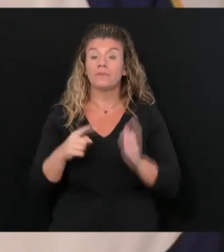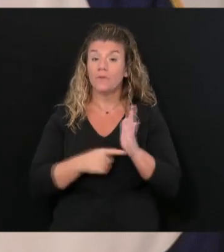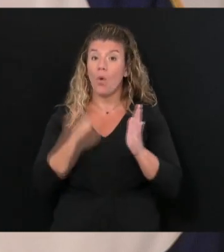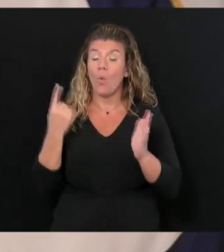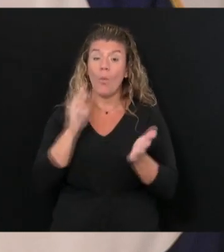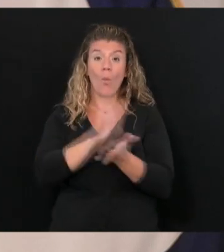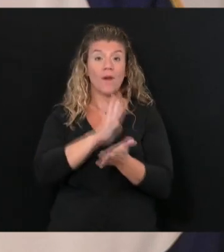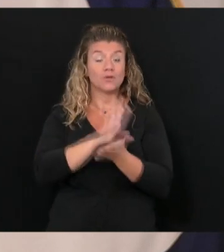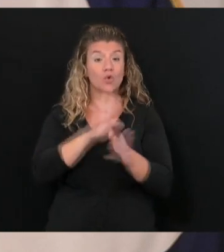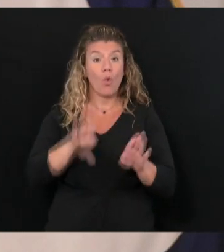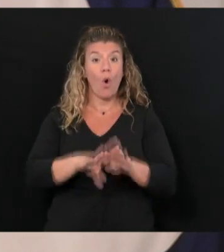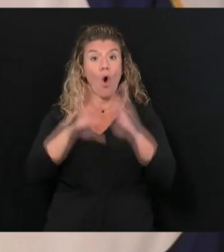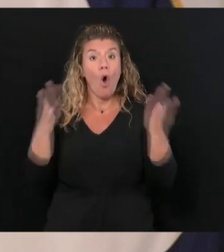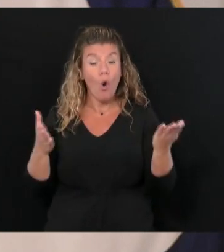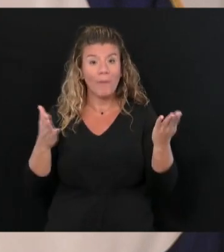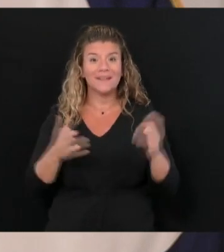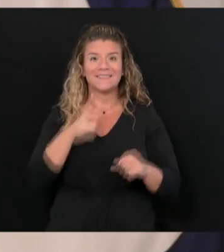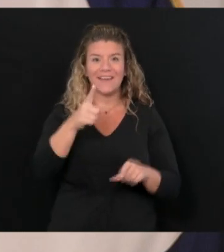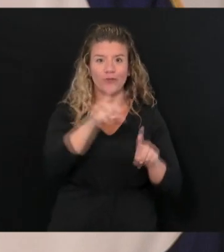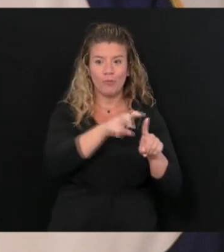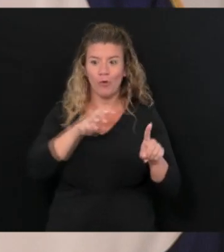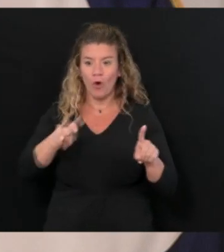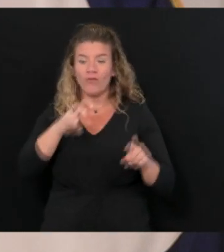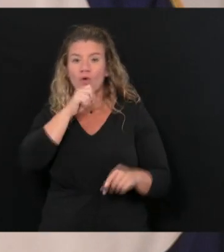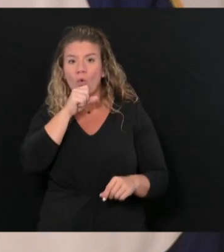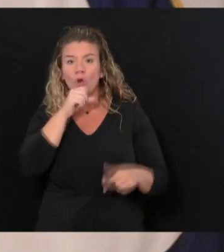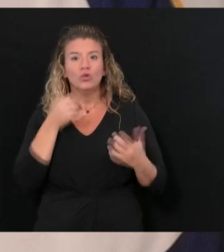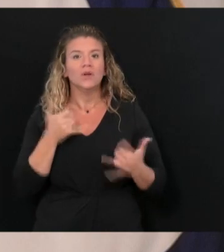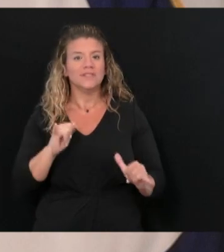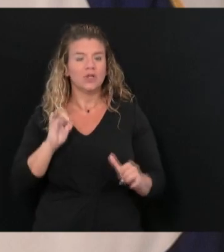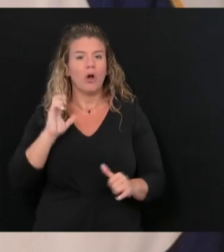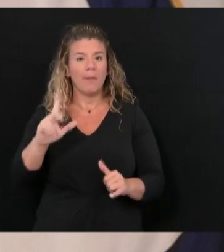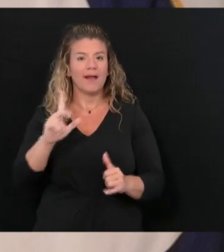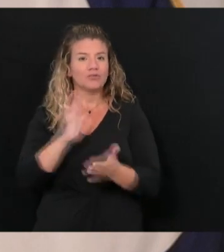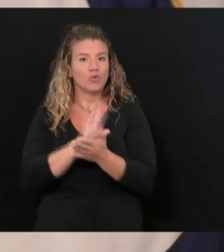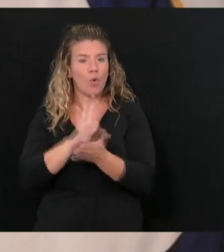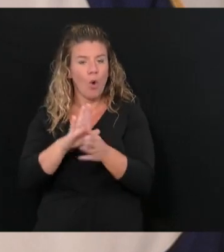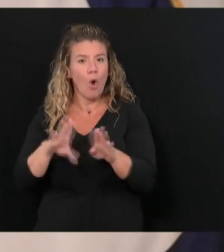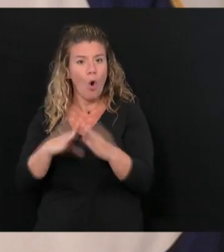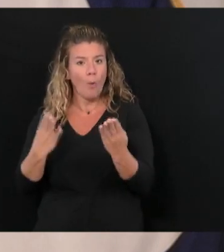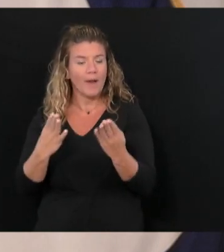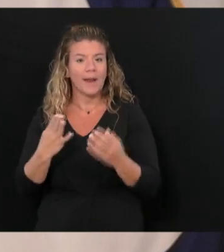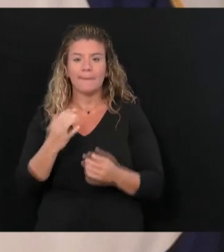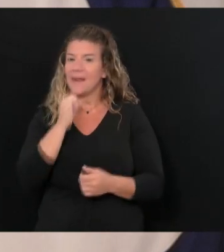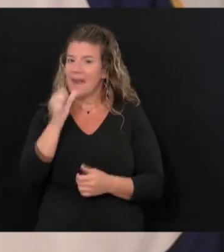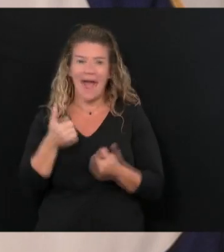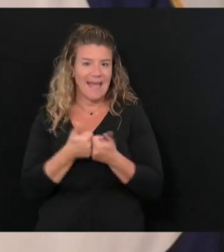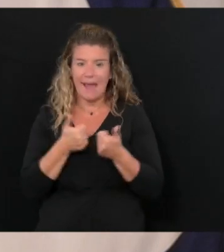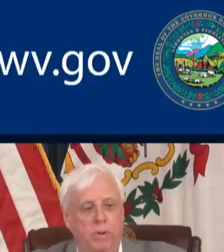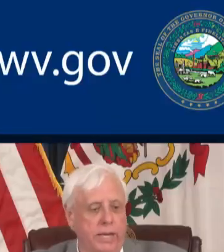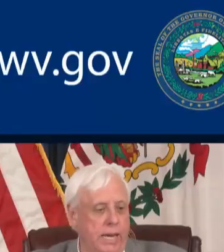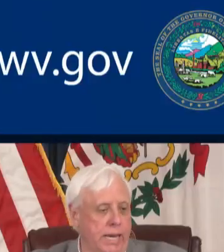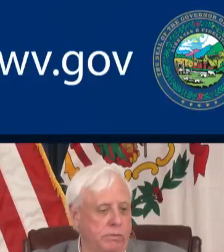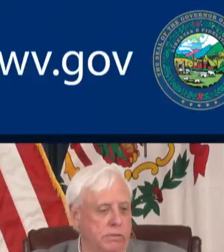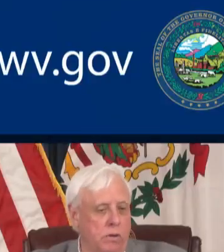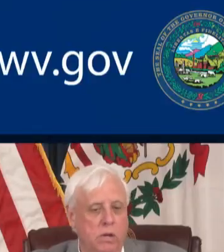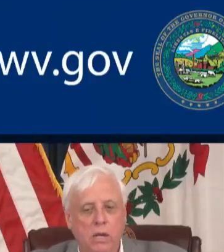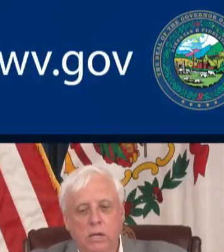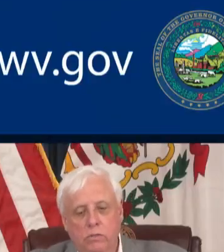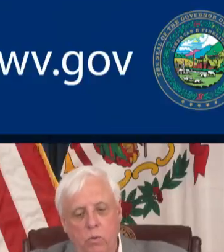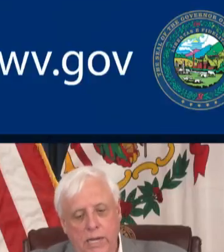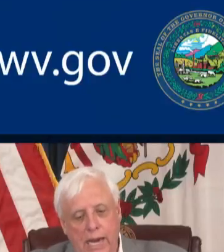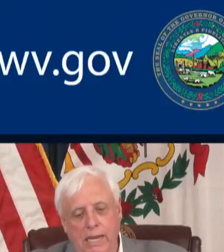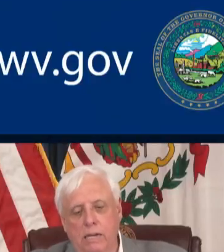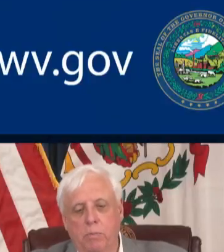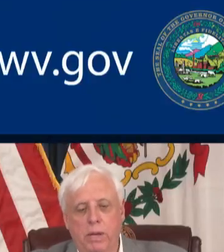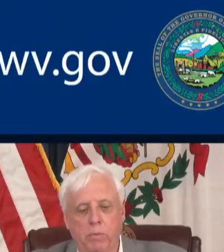if we drift into an orange, we'll still be able to go to school, but we'll only go to be able to practice and everything and not play games. So